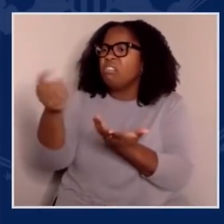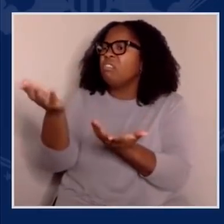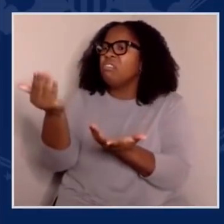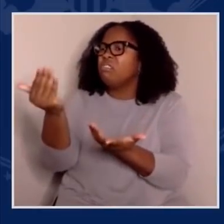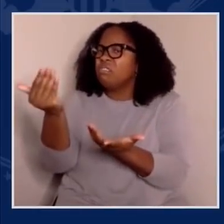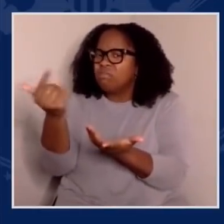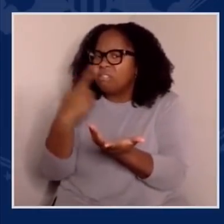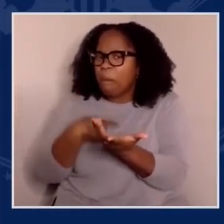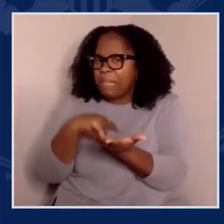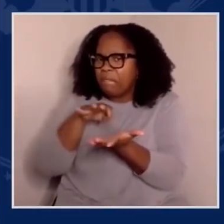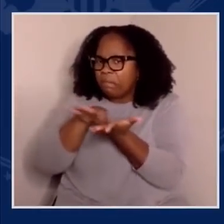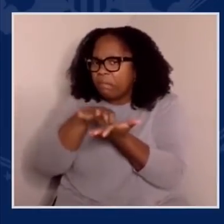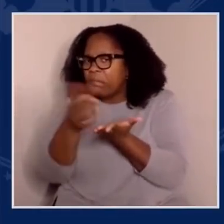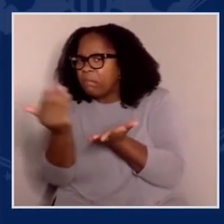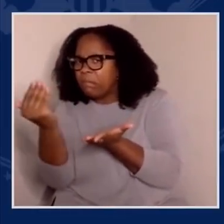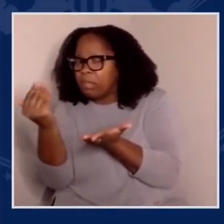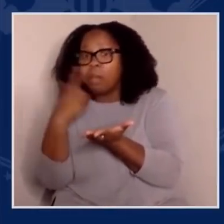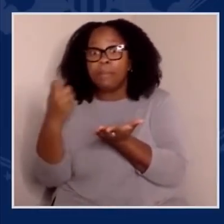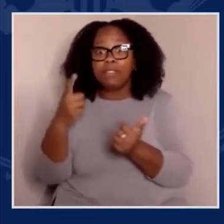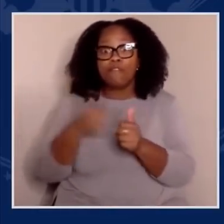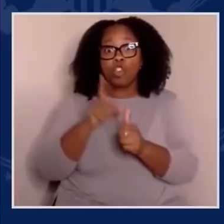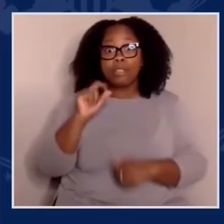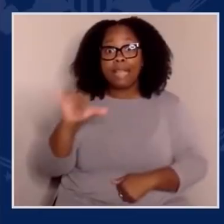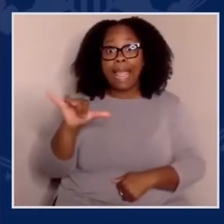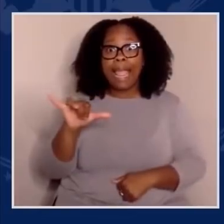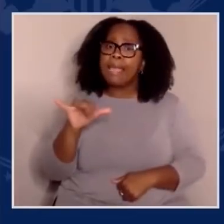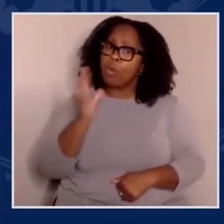we're going to move on day one. That should be moved on